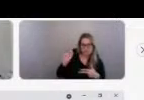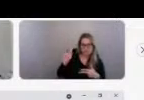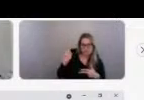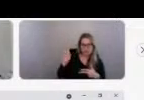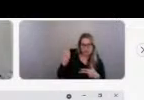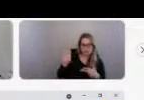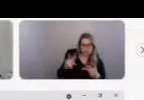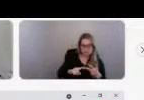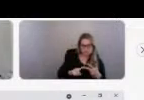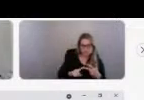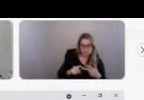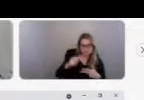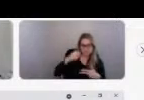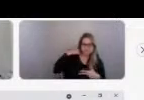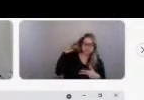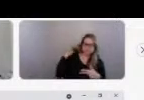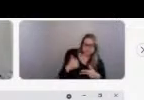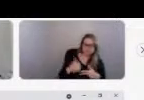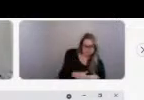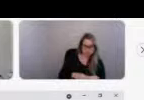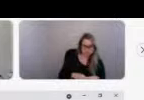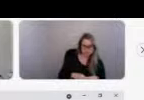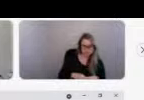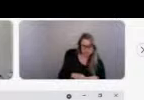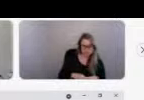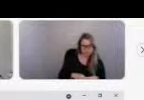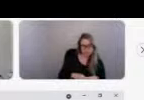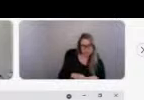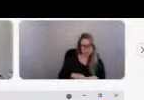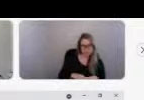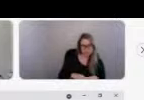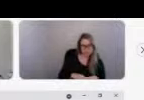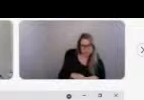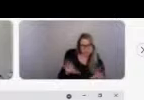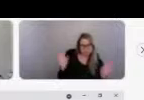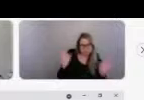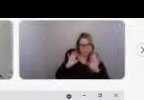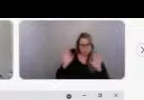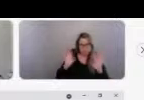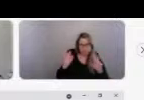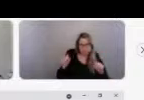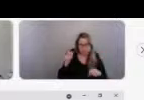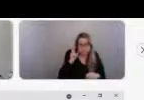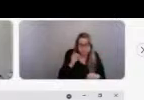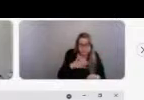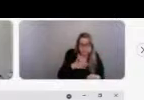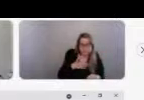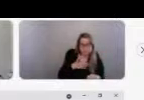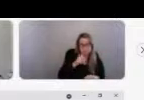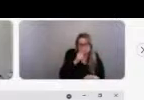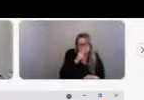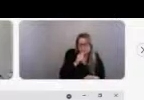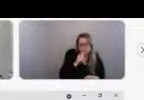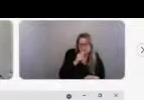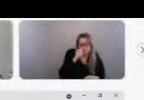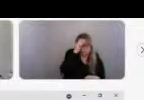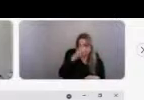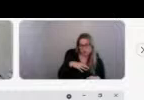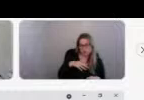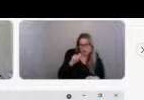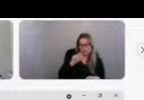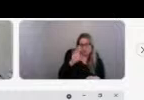uh you can hear me hello can you hear me mr tucker please please